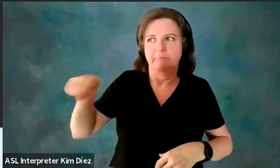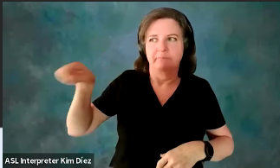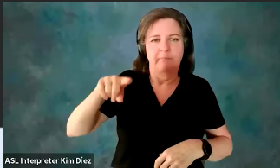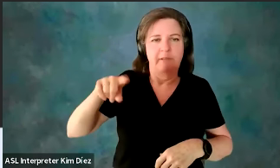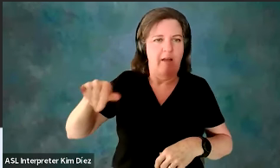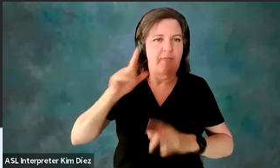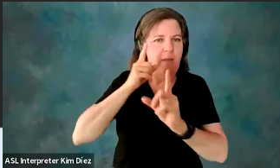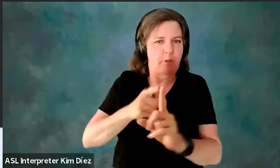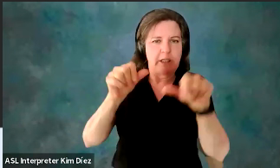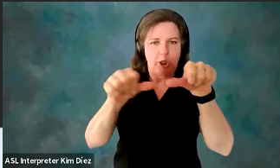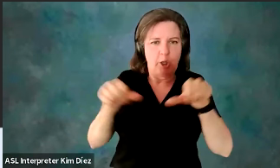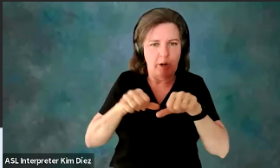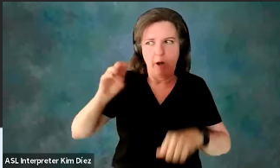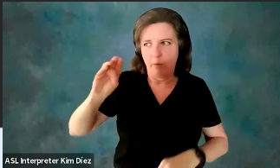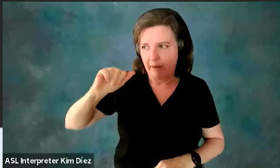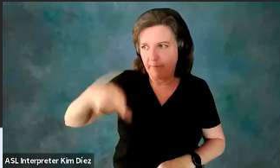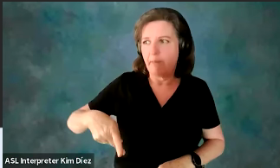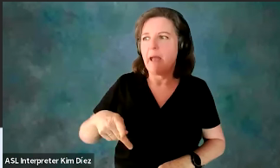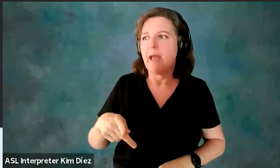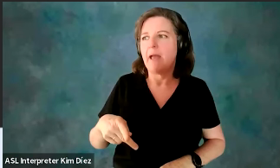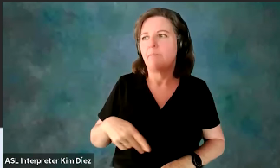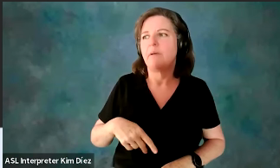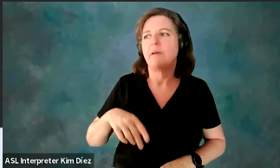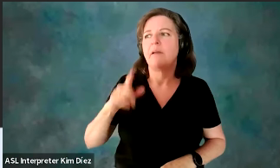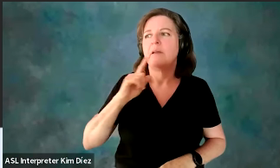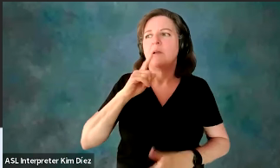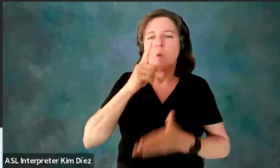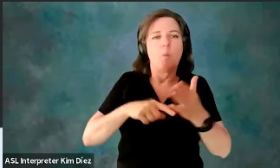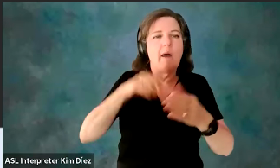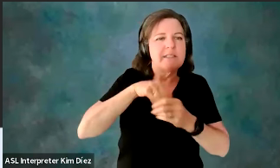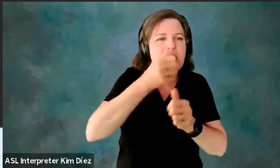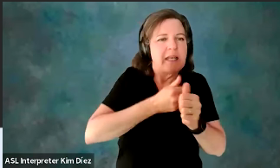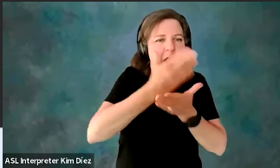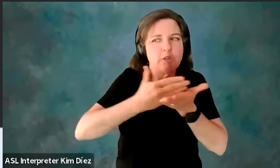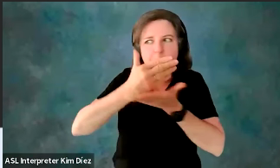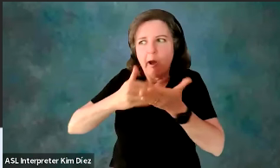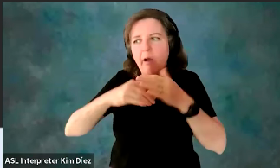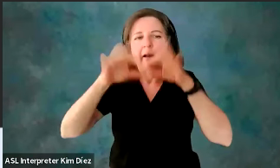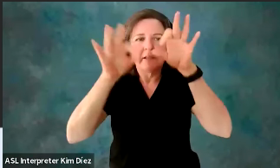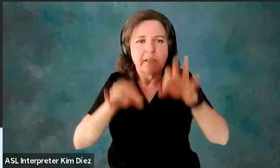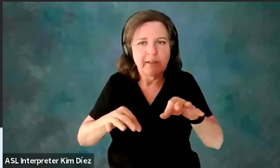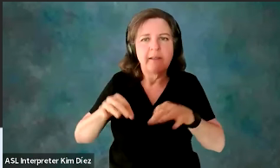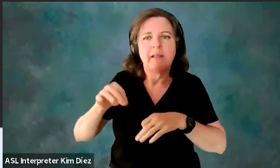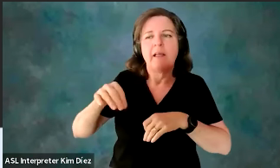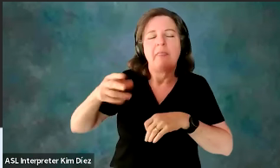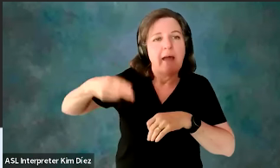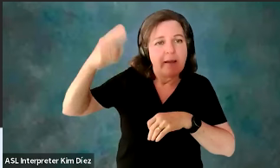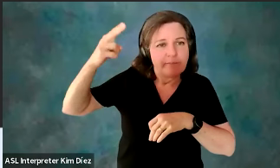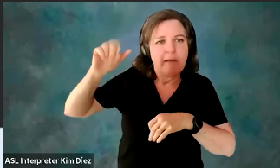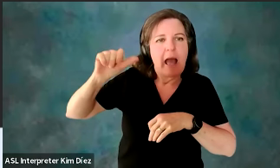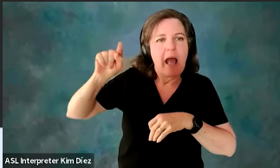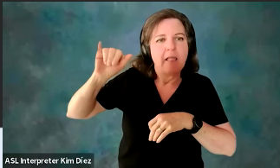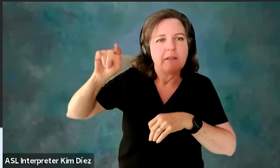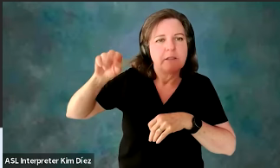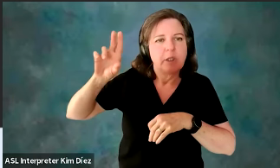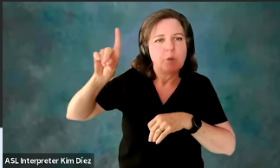detailed, talking to you about the composition, the description, elevation, precipitation, and the